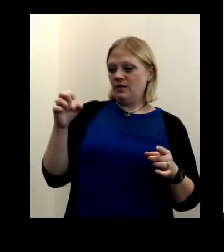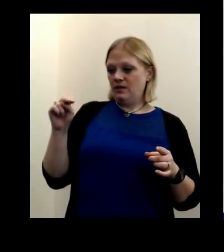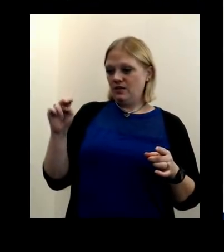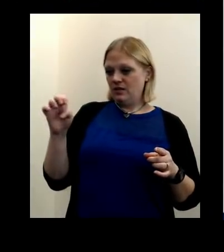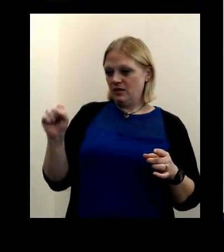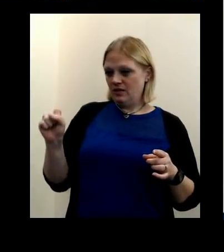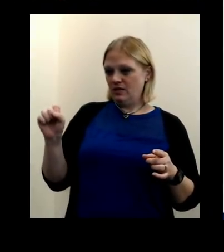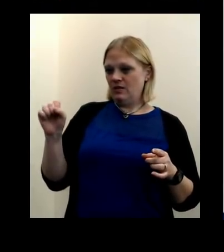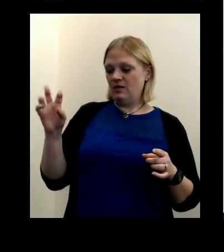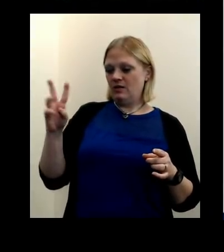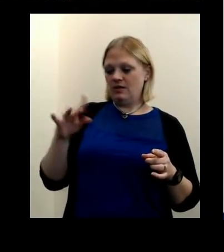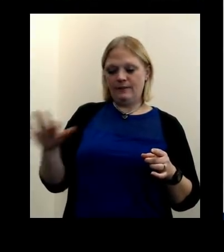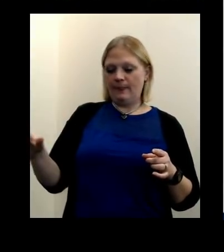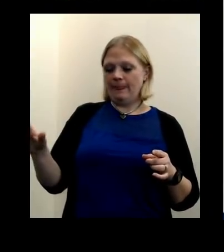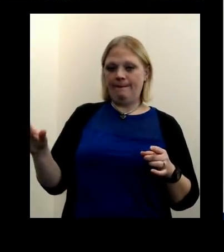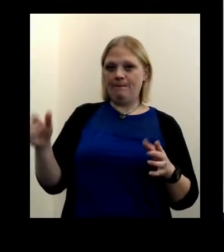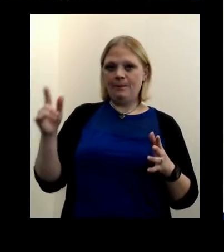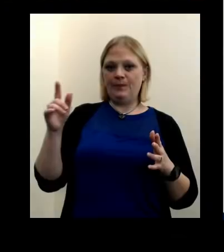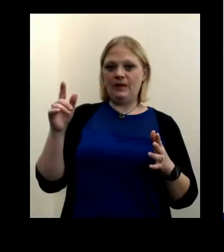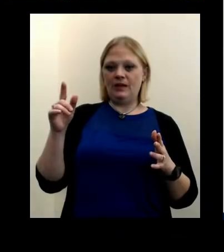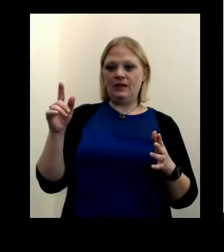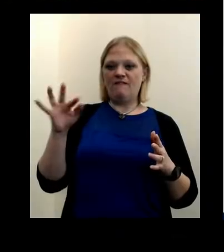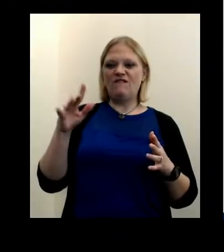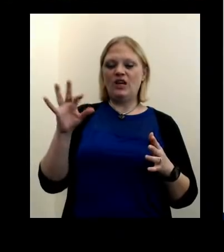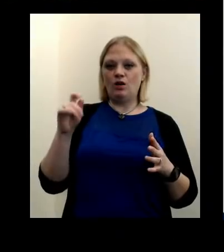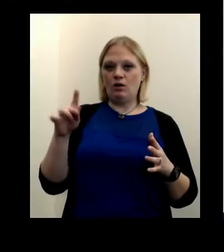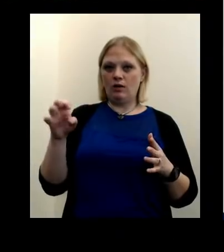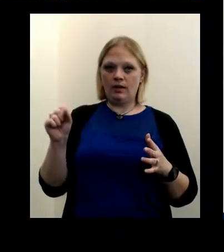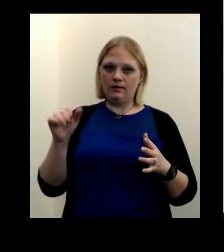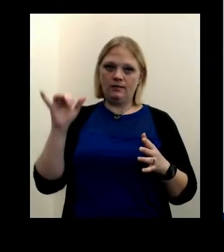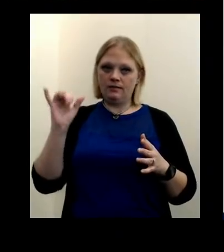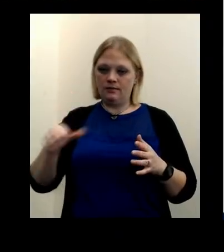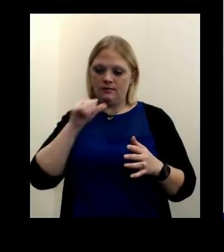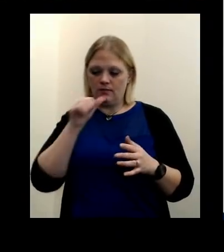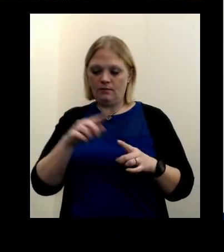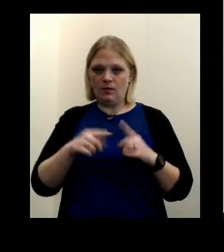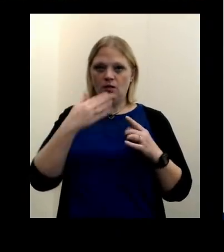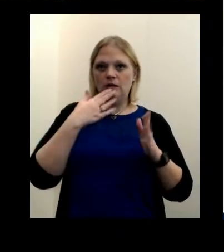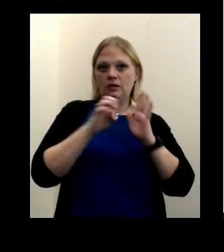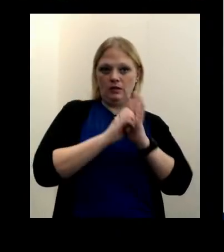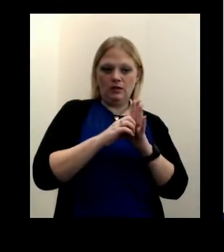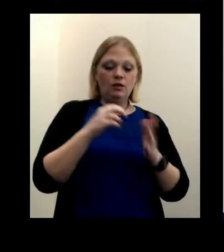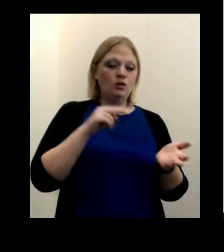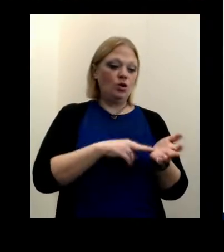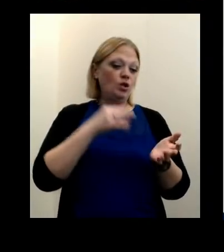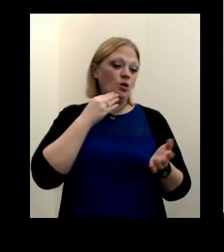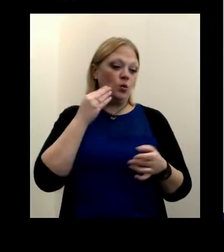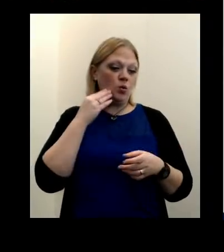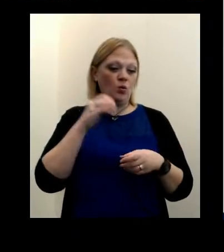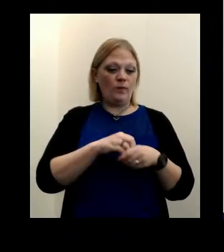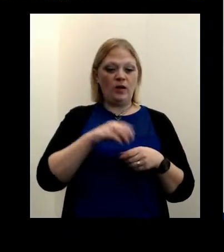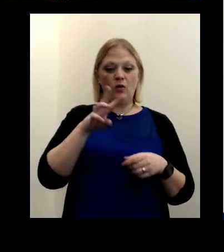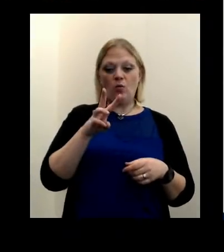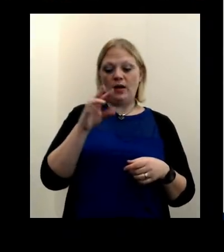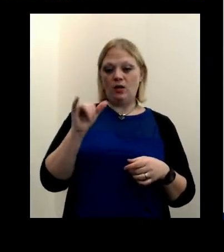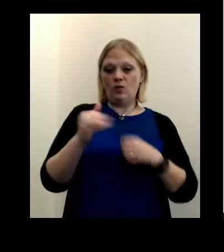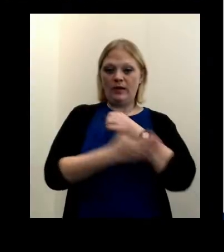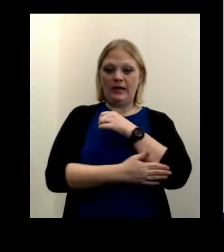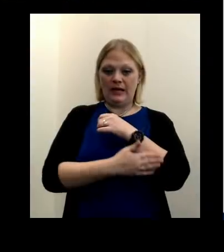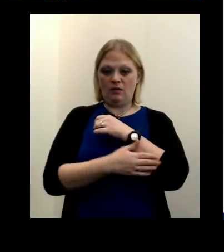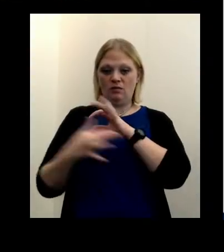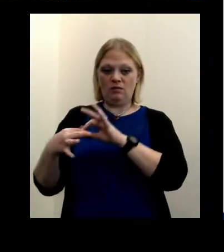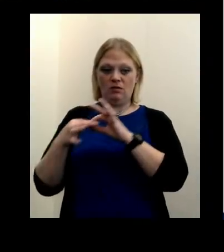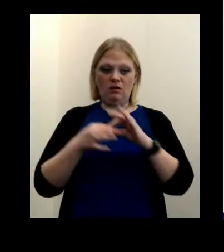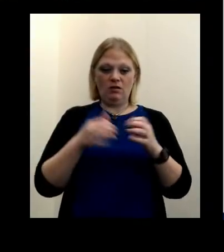the Finger Lakes, even though we know that's not the case. I'll give you a good example. There's a nursing home in Wyoming County that's associated